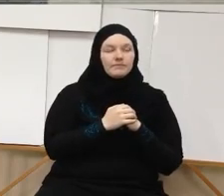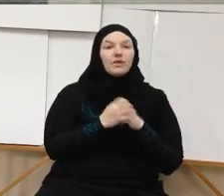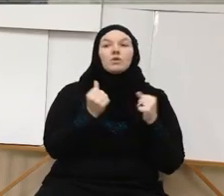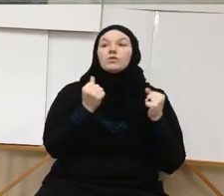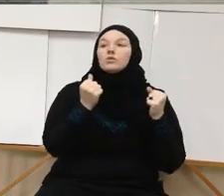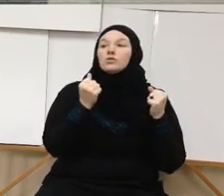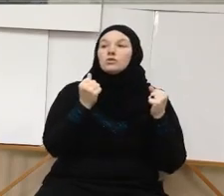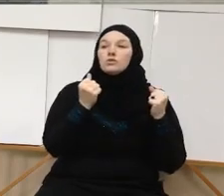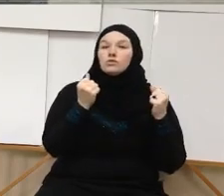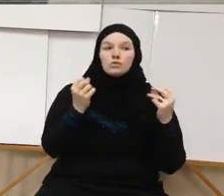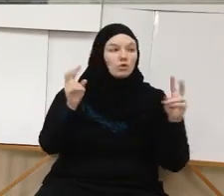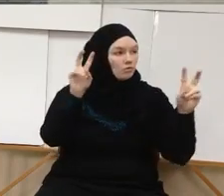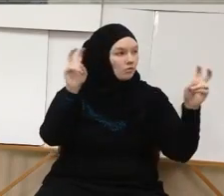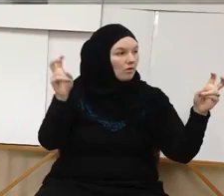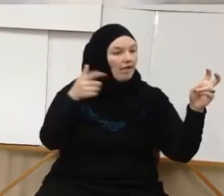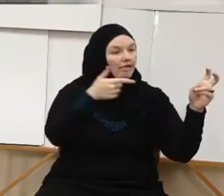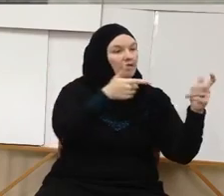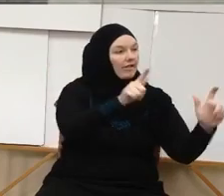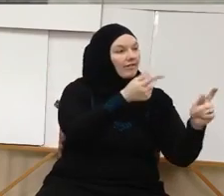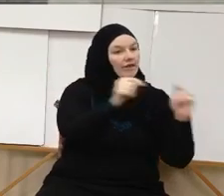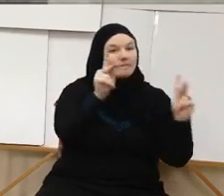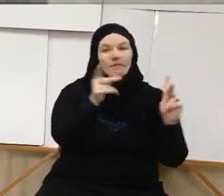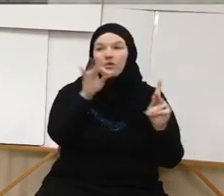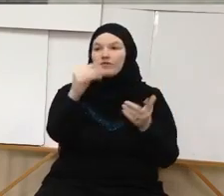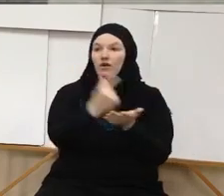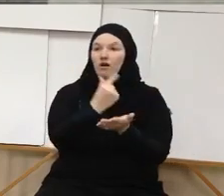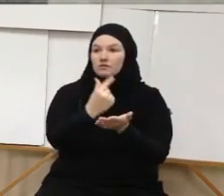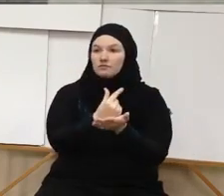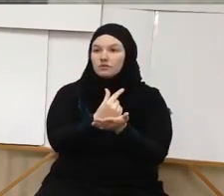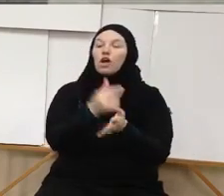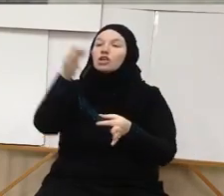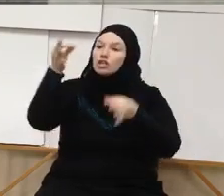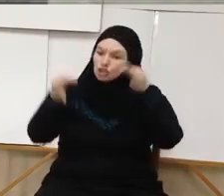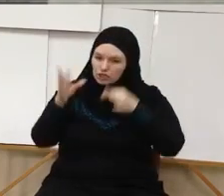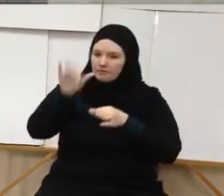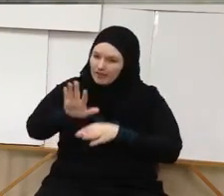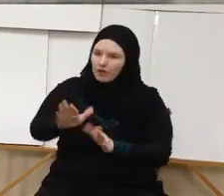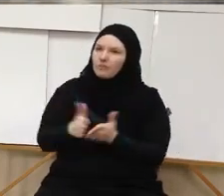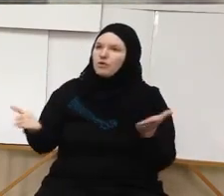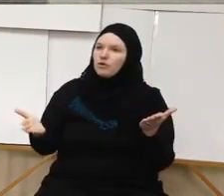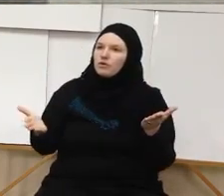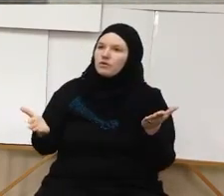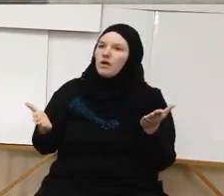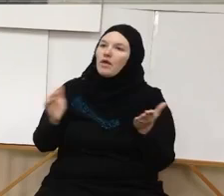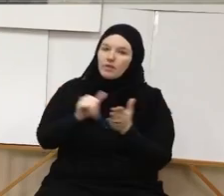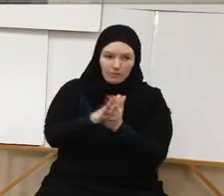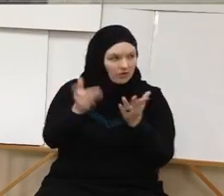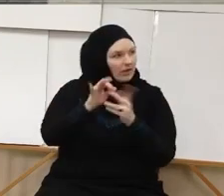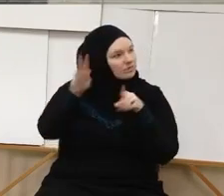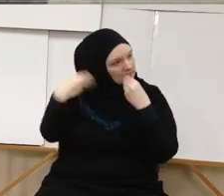So let the people of the gospel judge by the gospel, the book that was given to